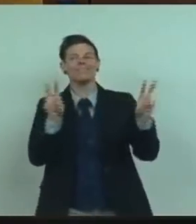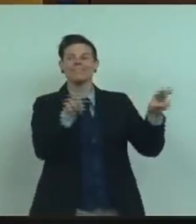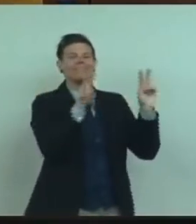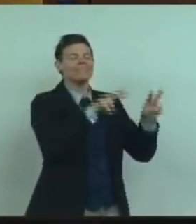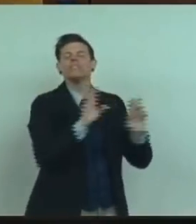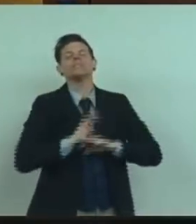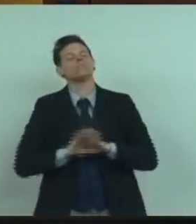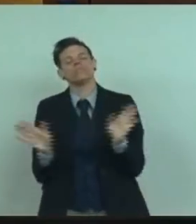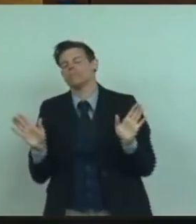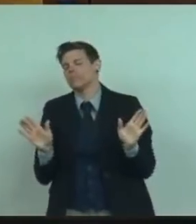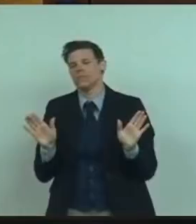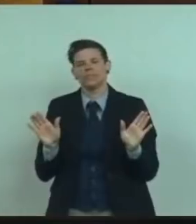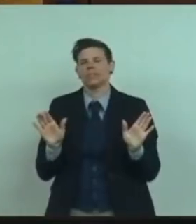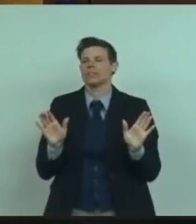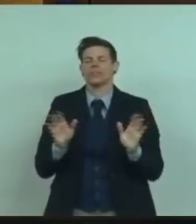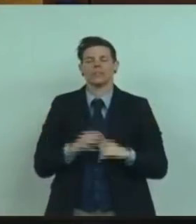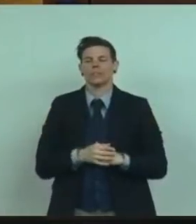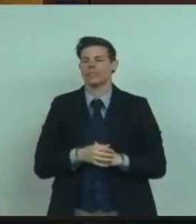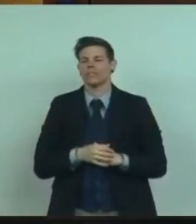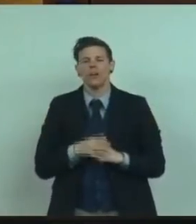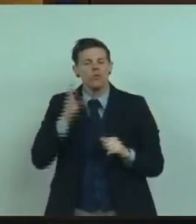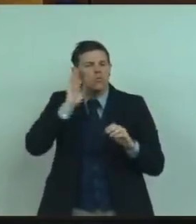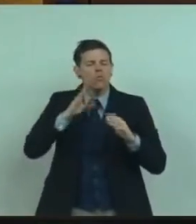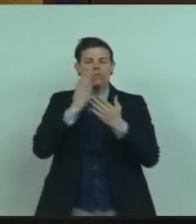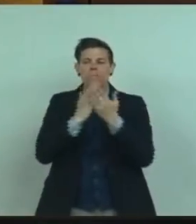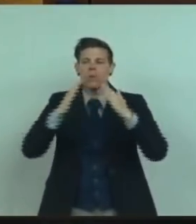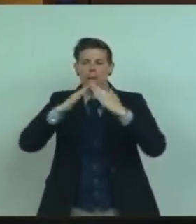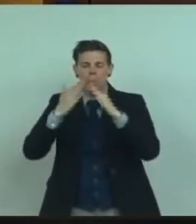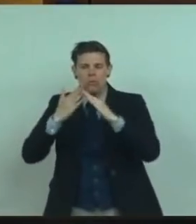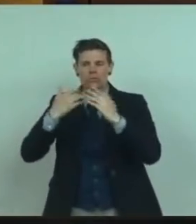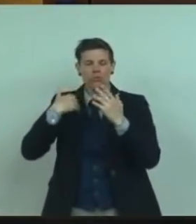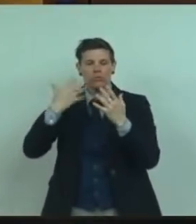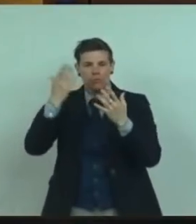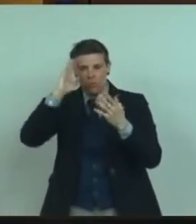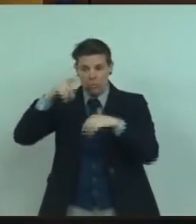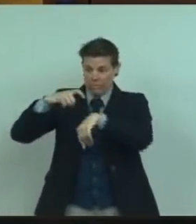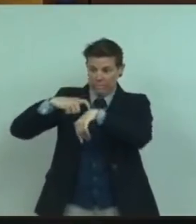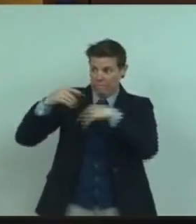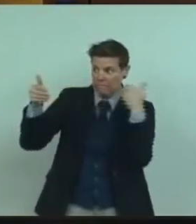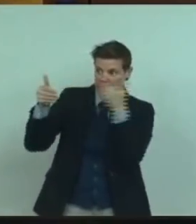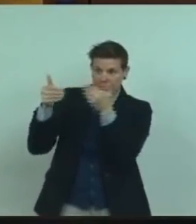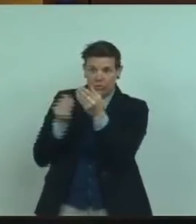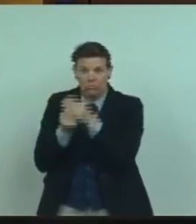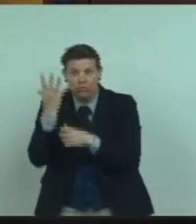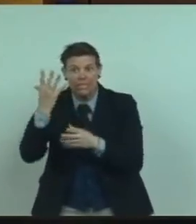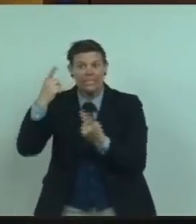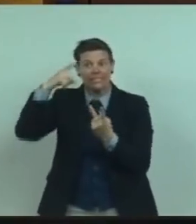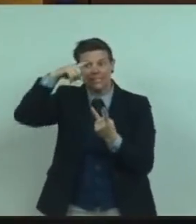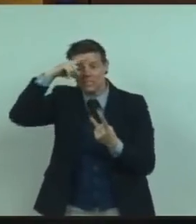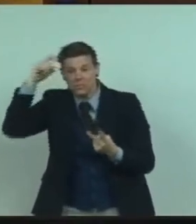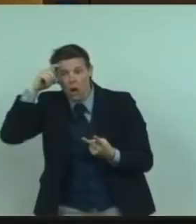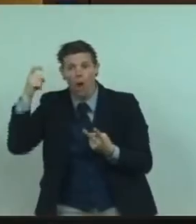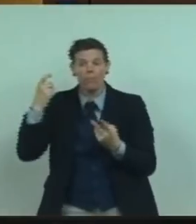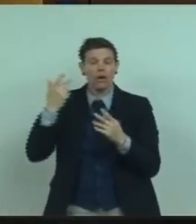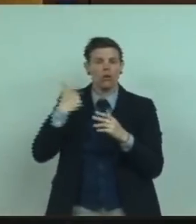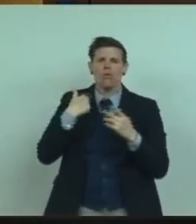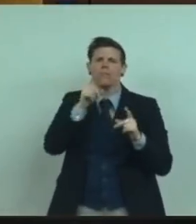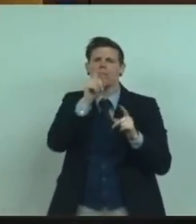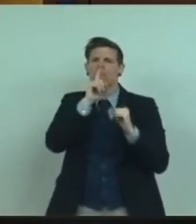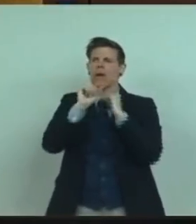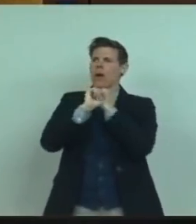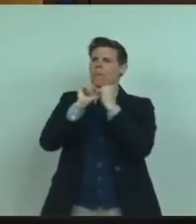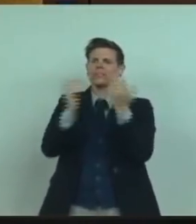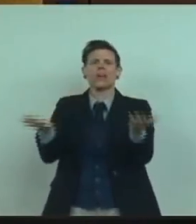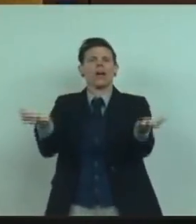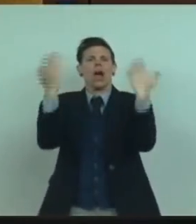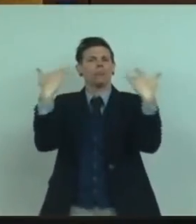and summer months. We want to be careful about that advertising. If we need to put up more road messaging that we are not open